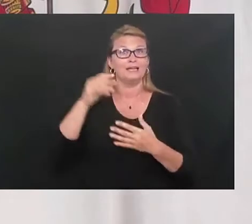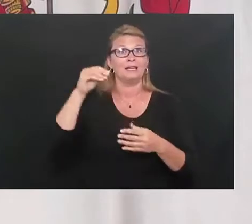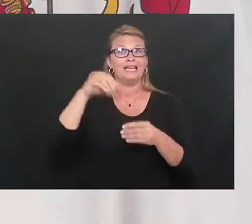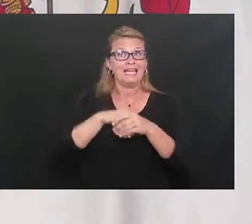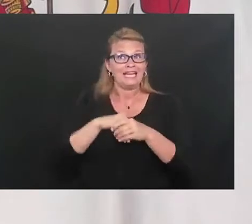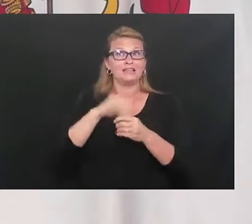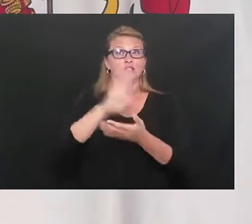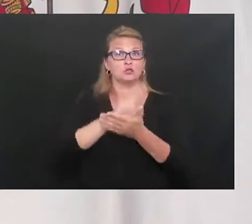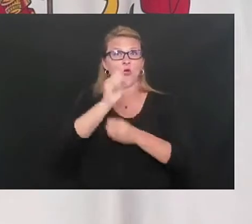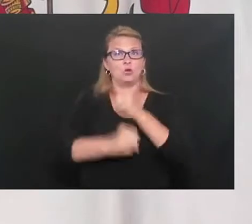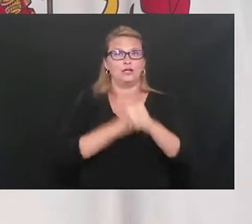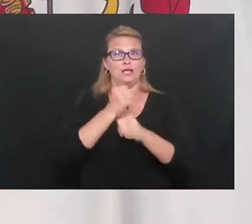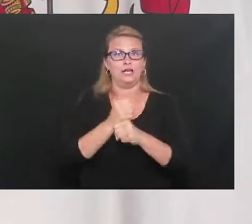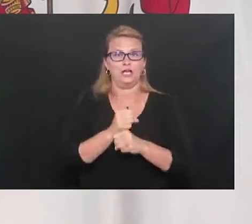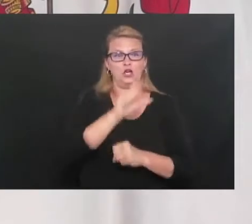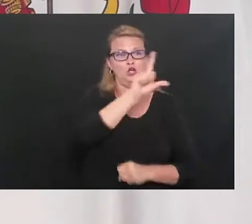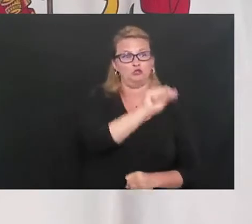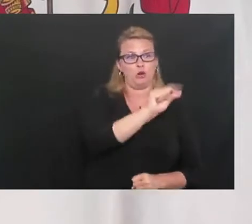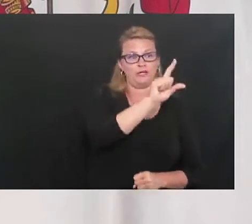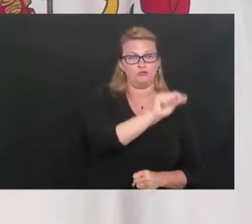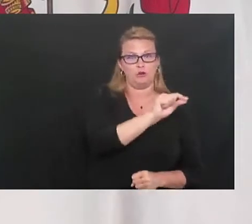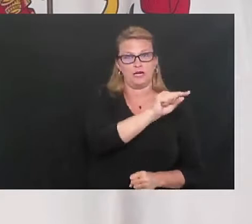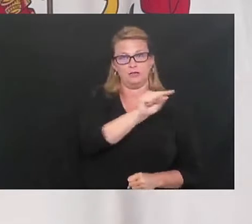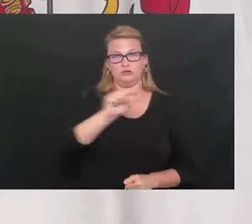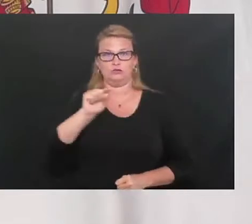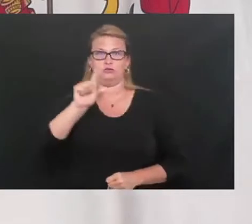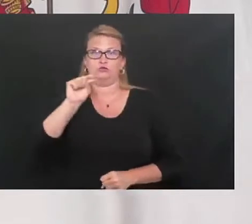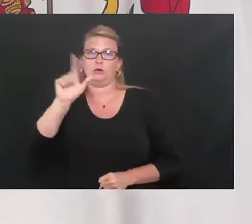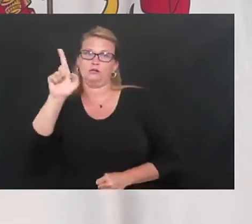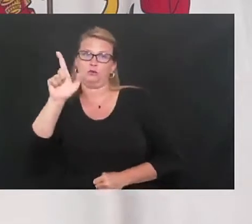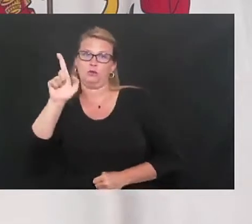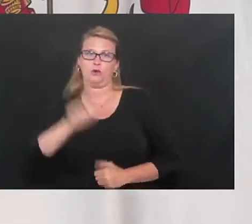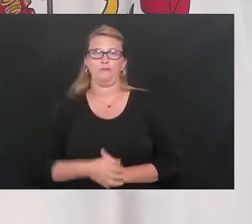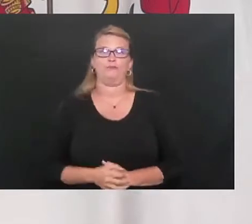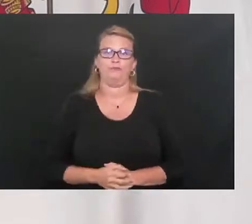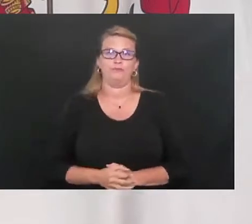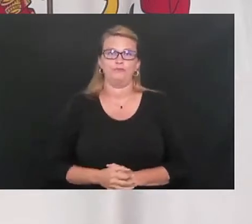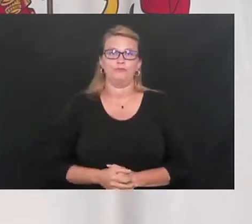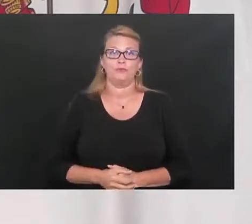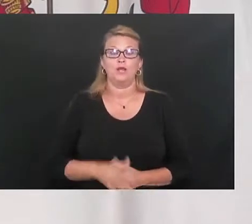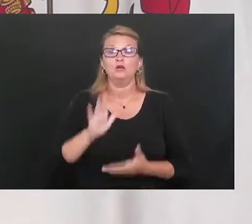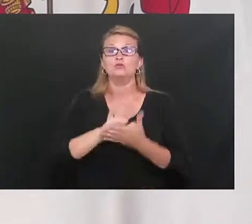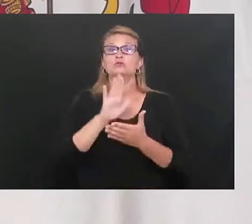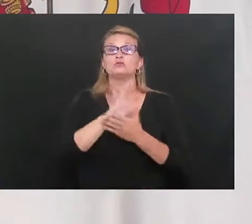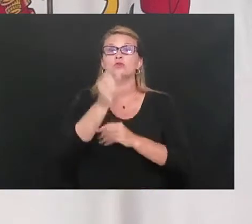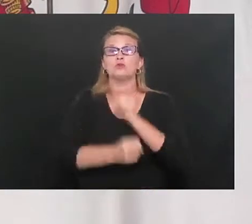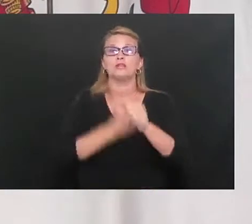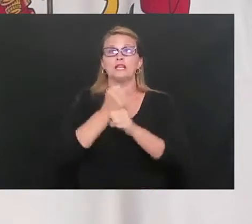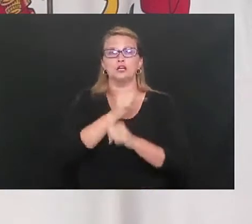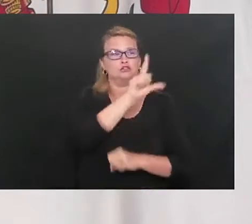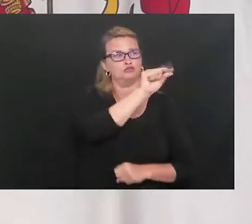year 2020 and 2021. School year